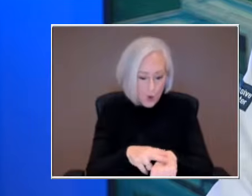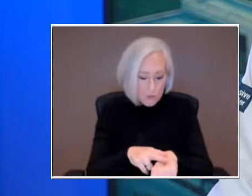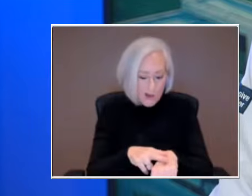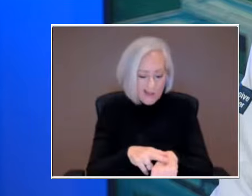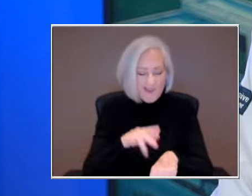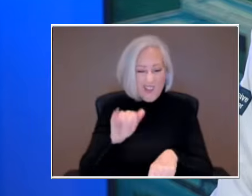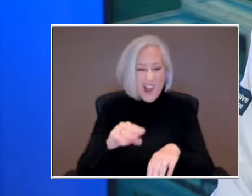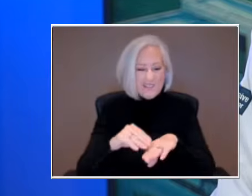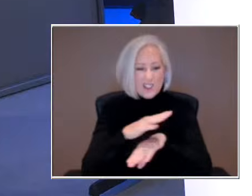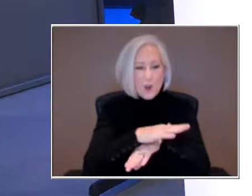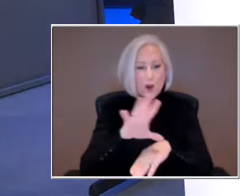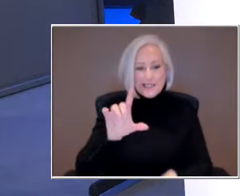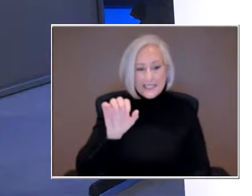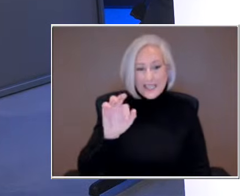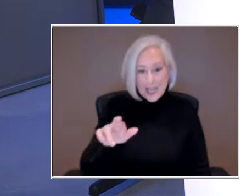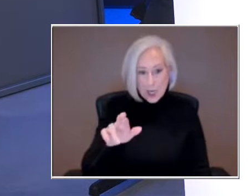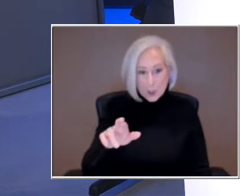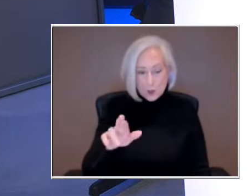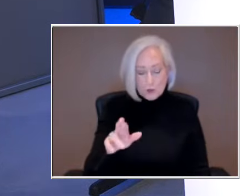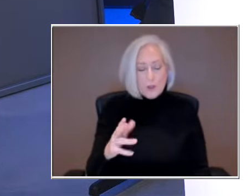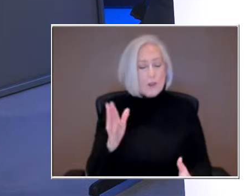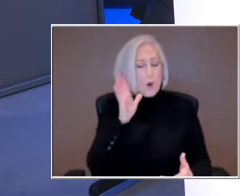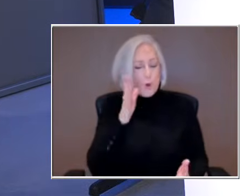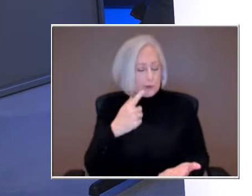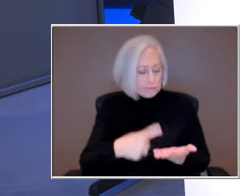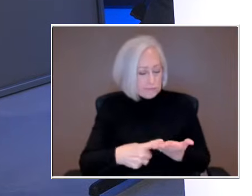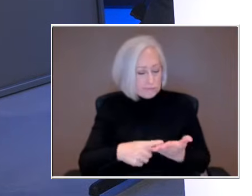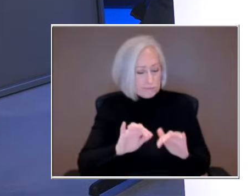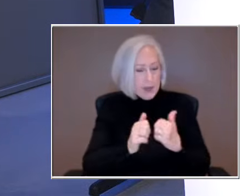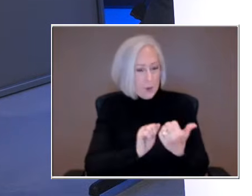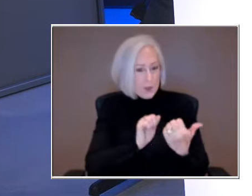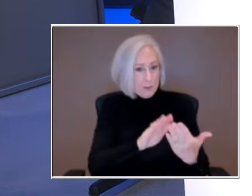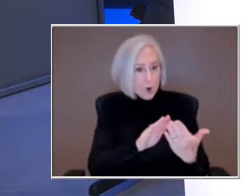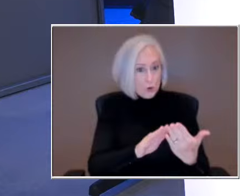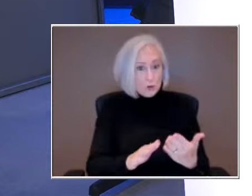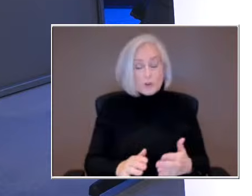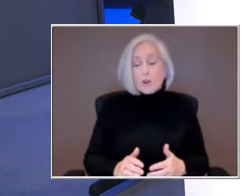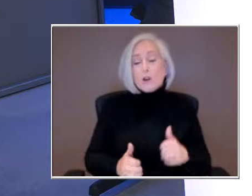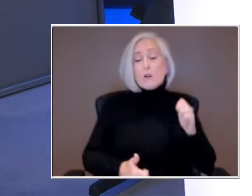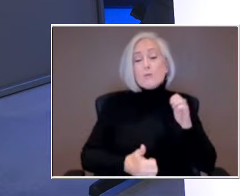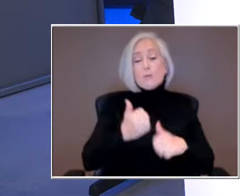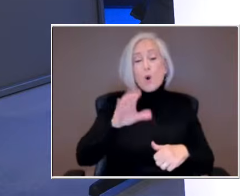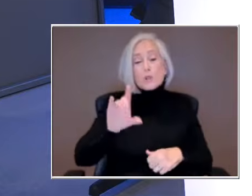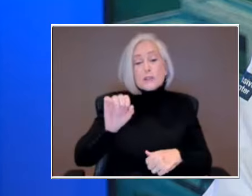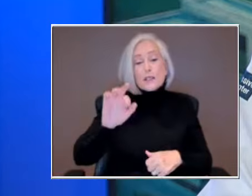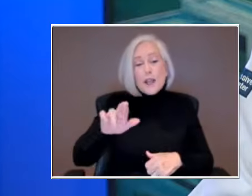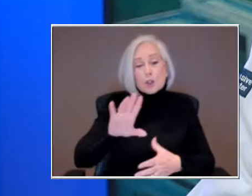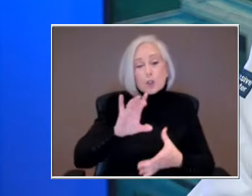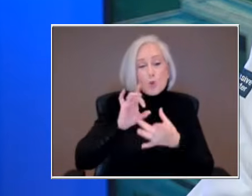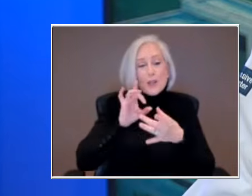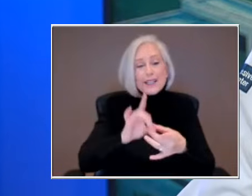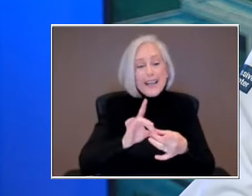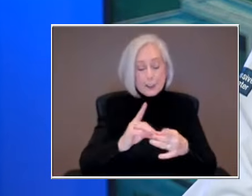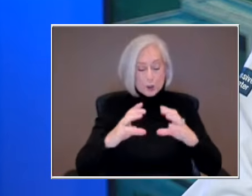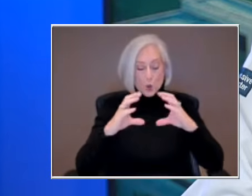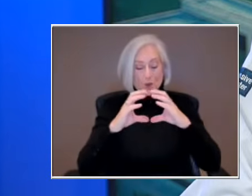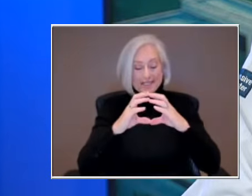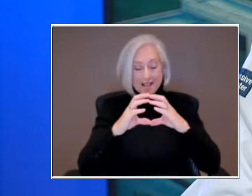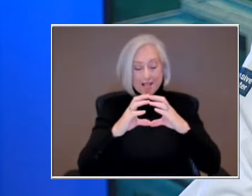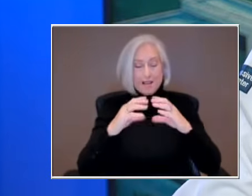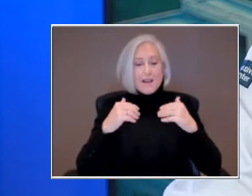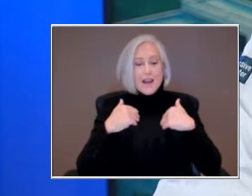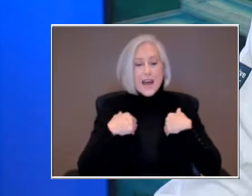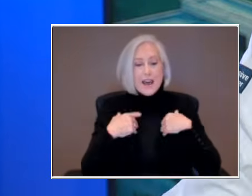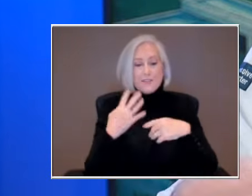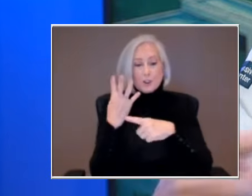it. So many cancers are due to some kind of gene problem within a cell. And it's either a gene that turns